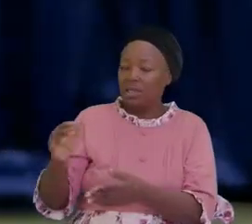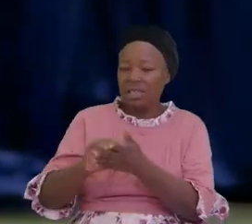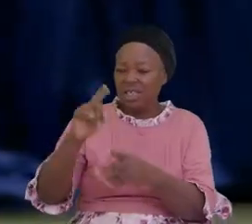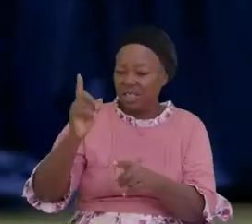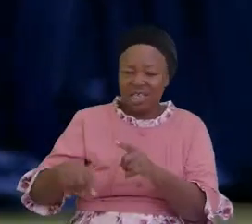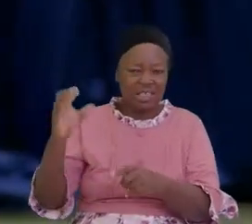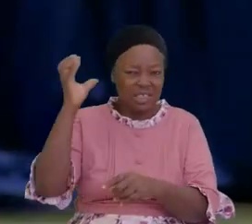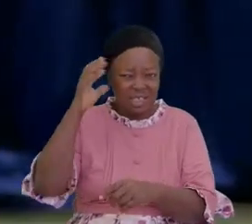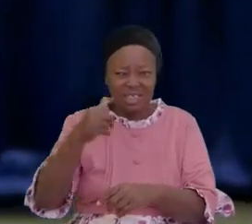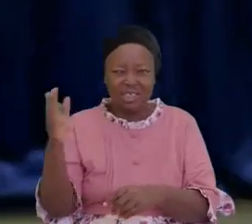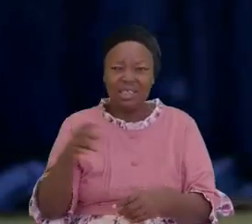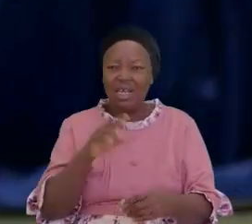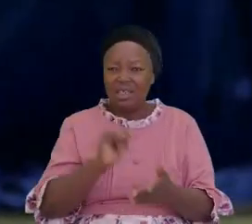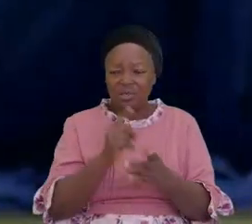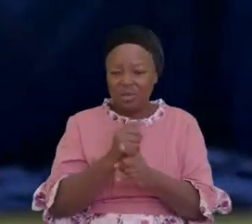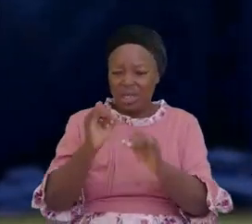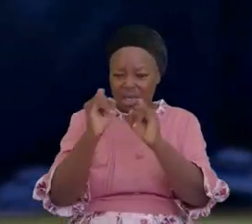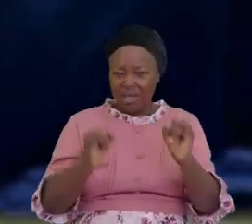statue.